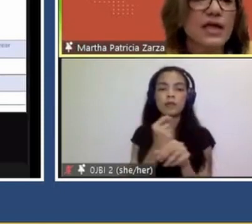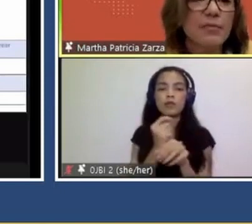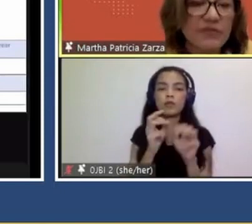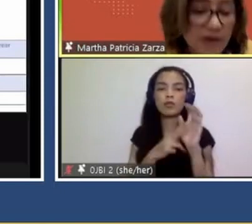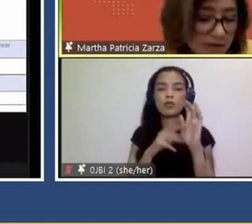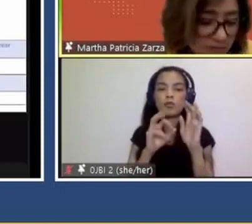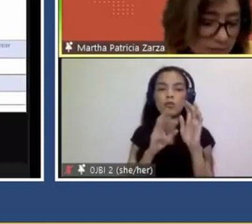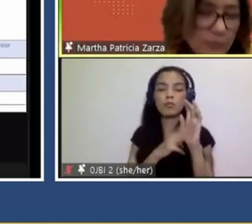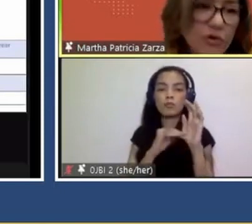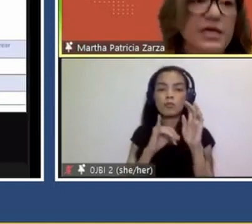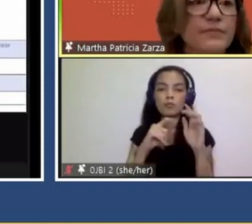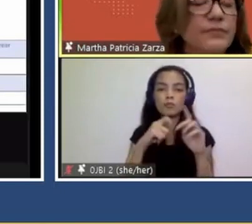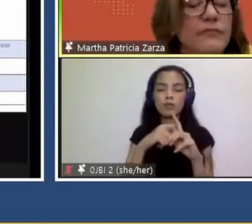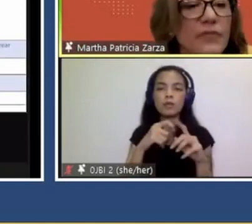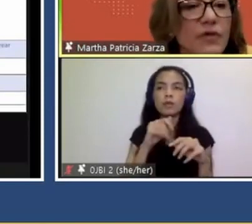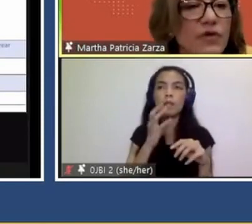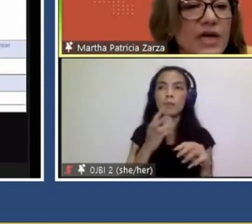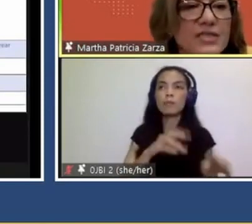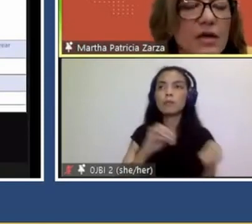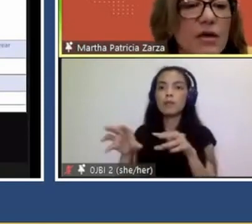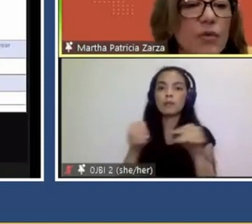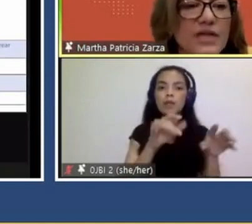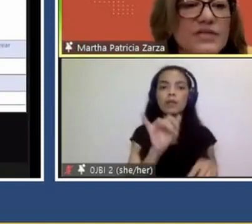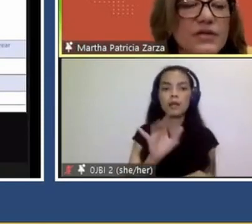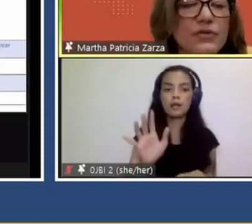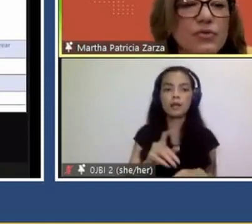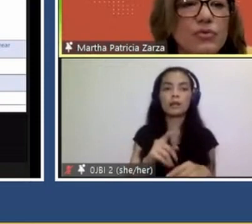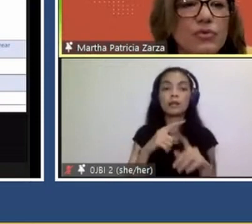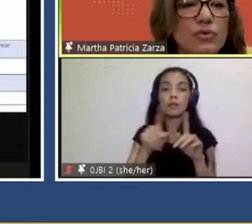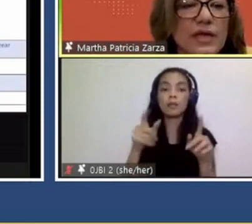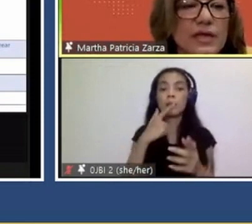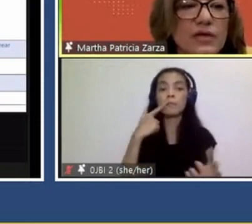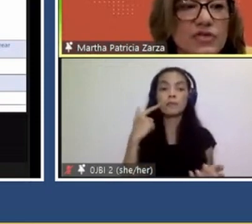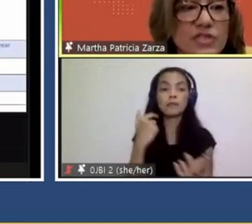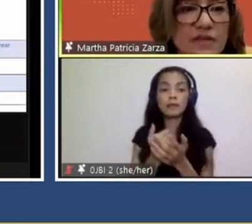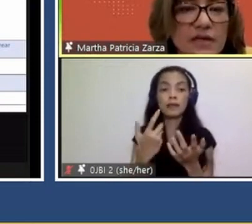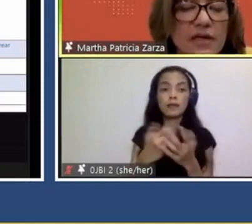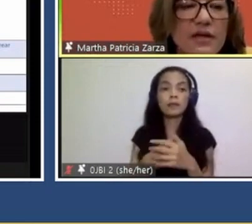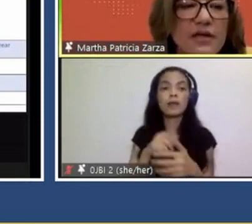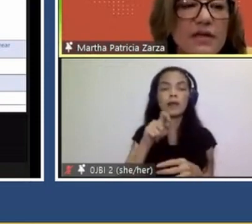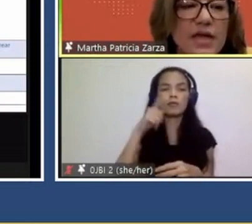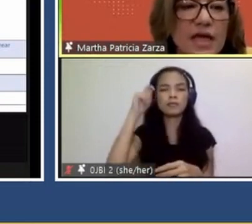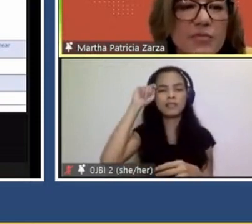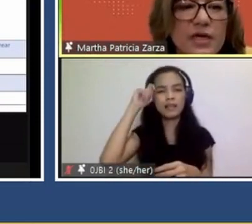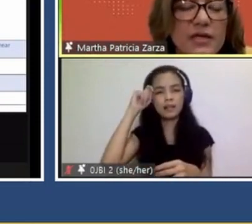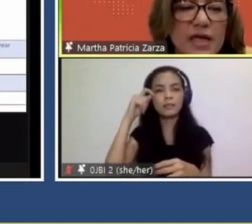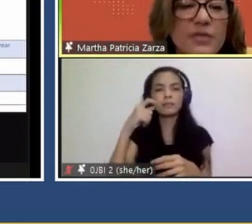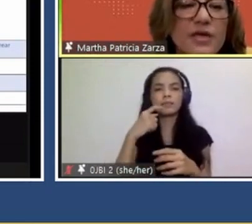considerations, but very, very important for us was to consider